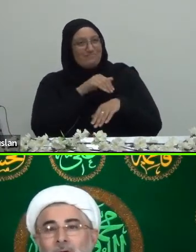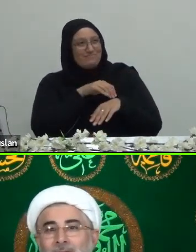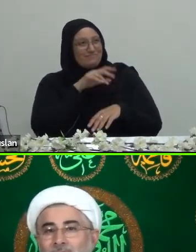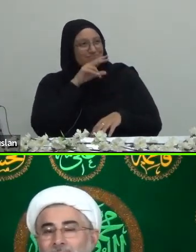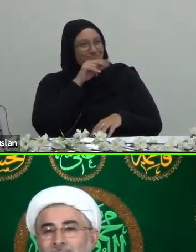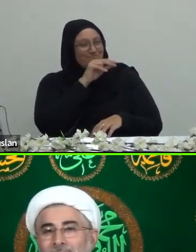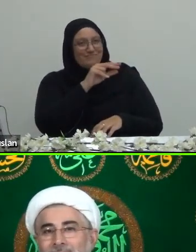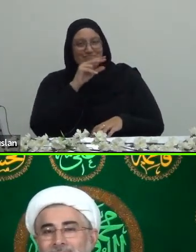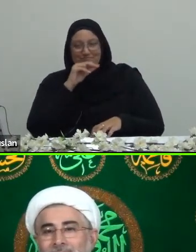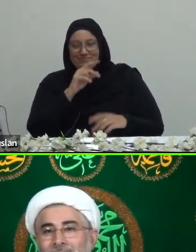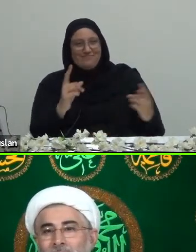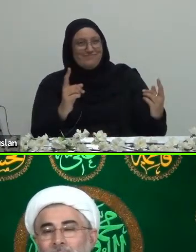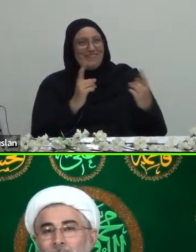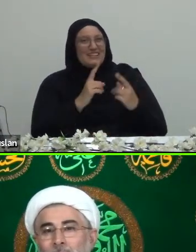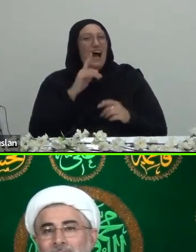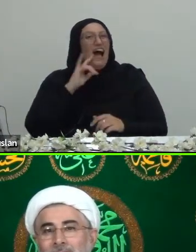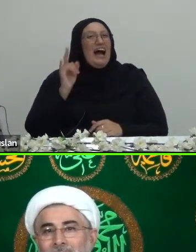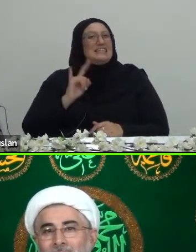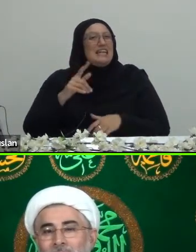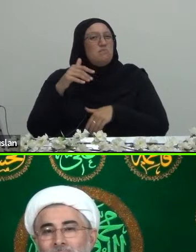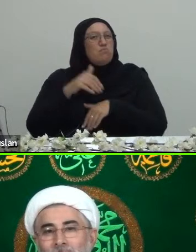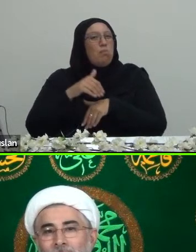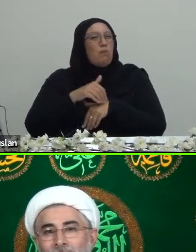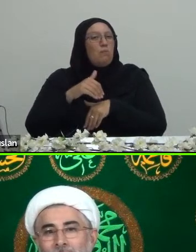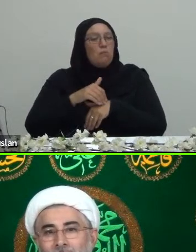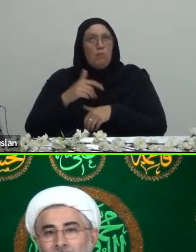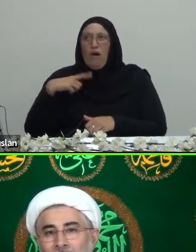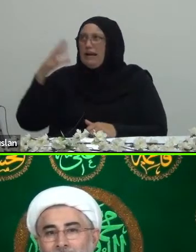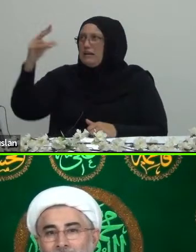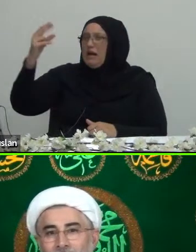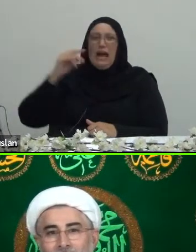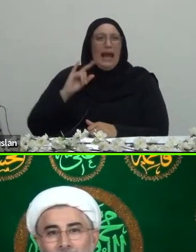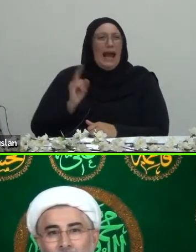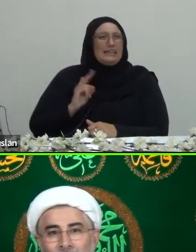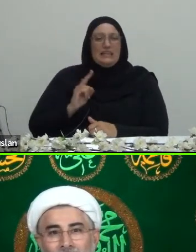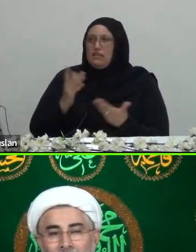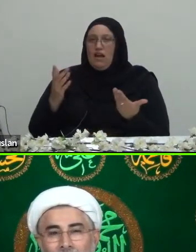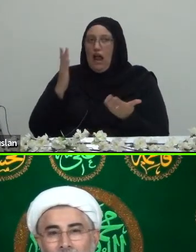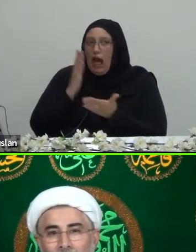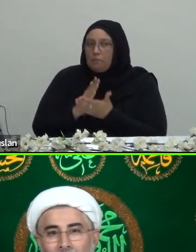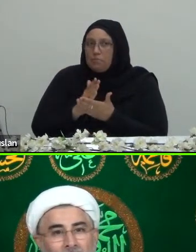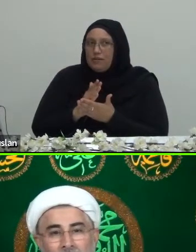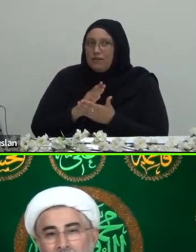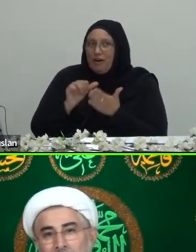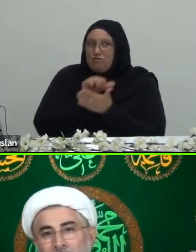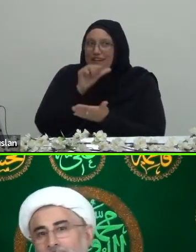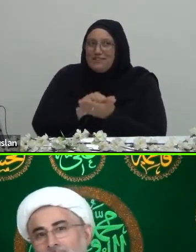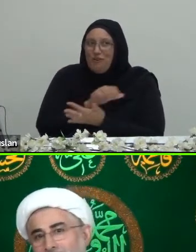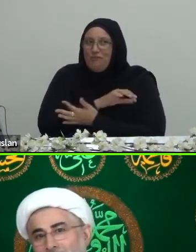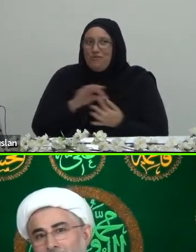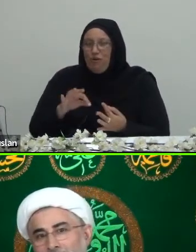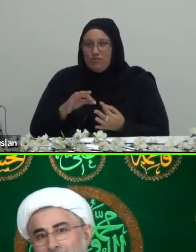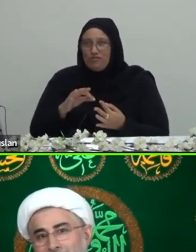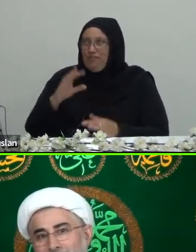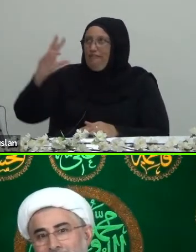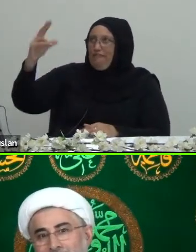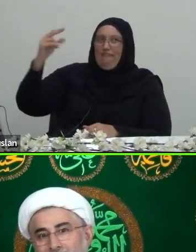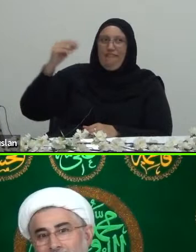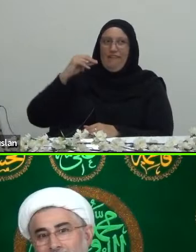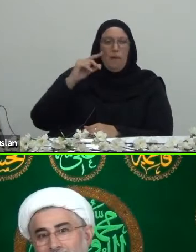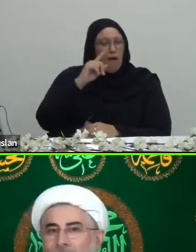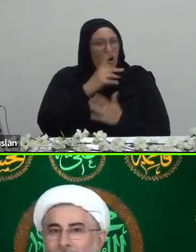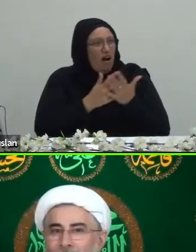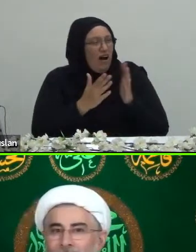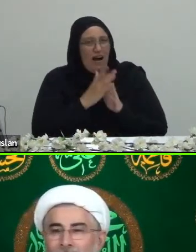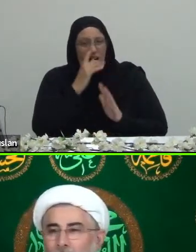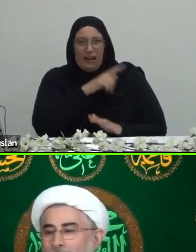That's why actually quoting a hadith from Imam Ja'far as-Sadiq alayhi salam or any Imams is a very technical task,